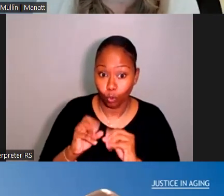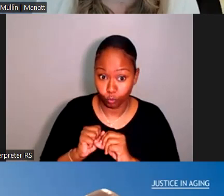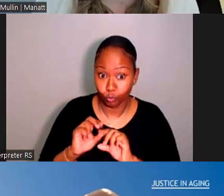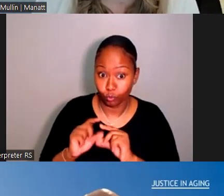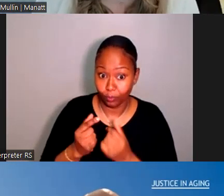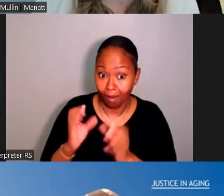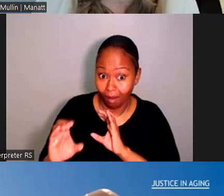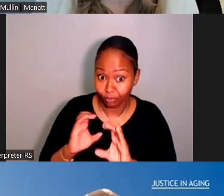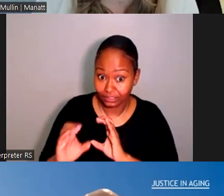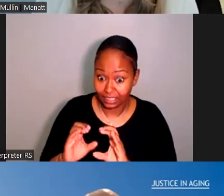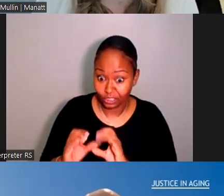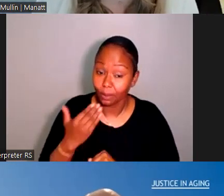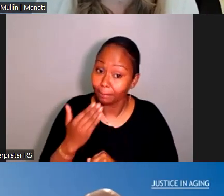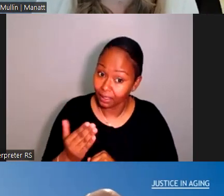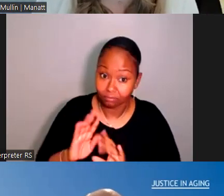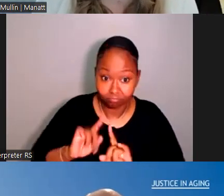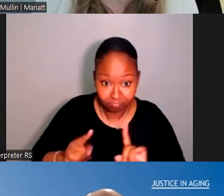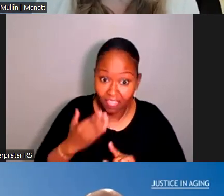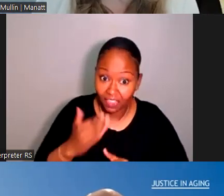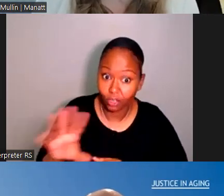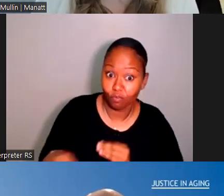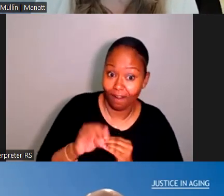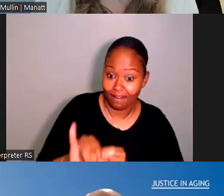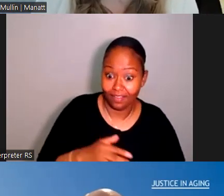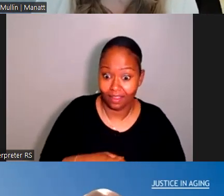Well, I mean, as a practical matter, that's a lot to require from